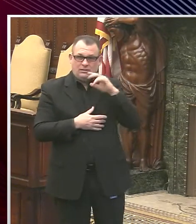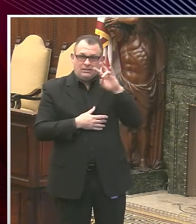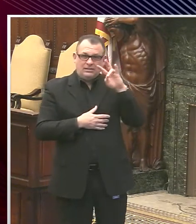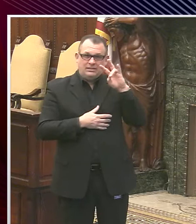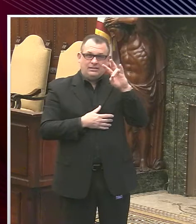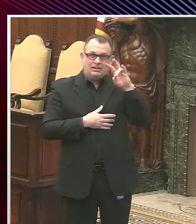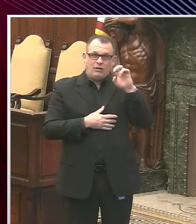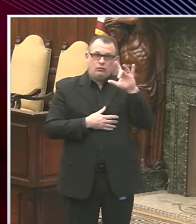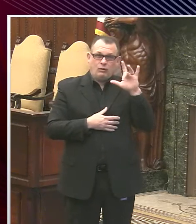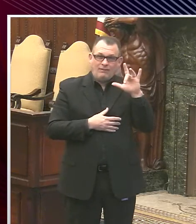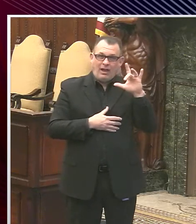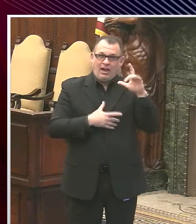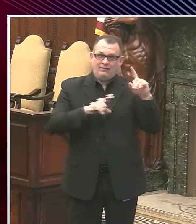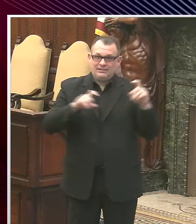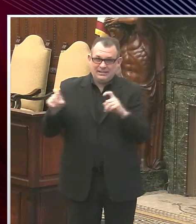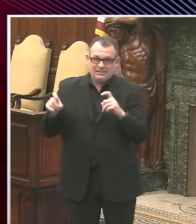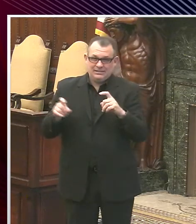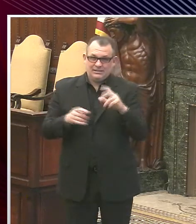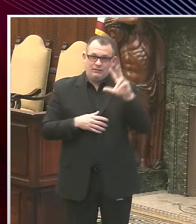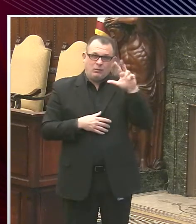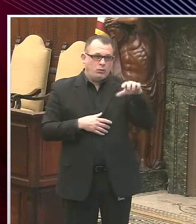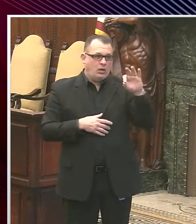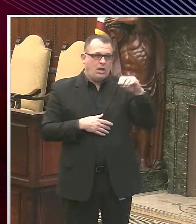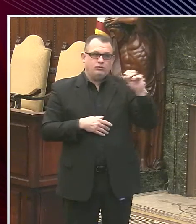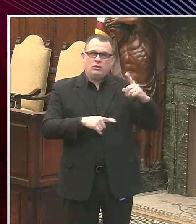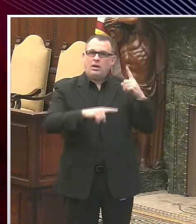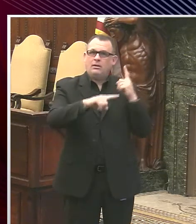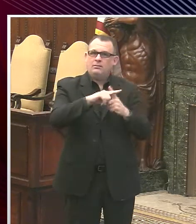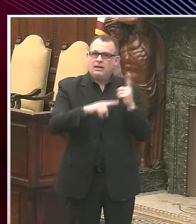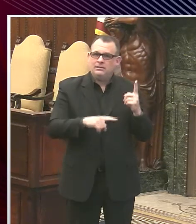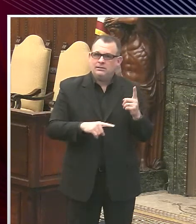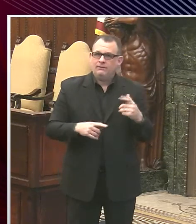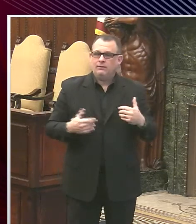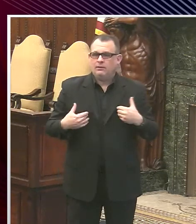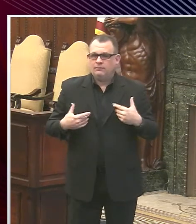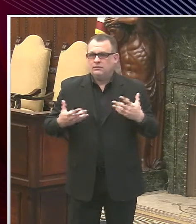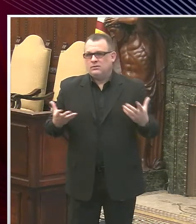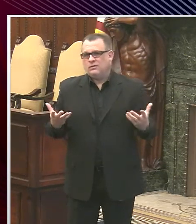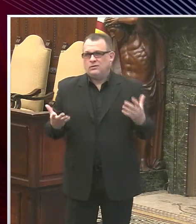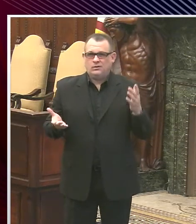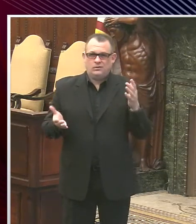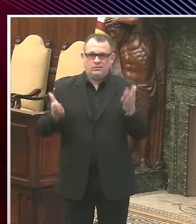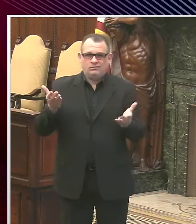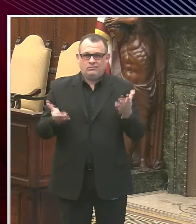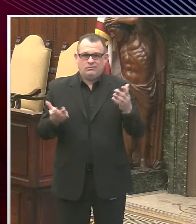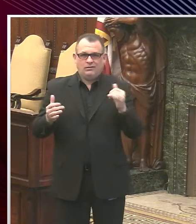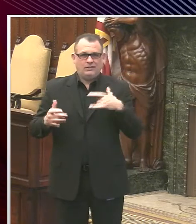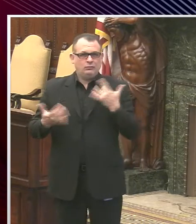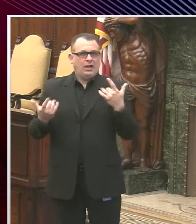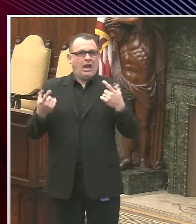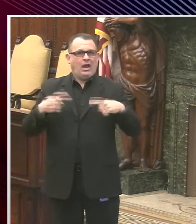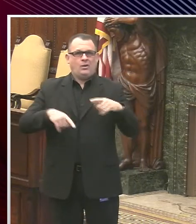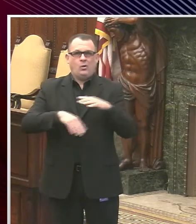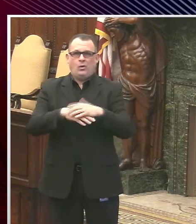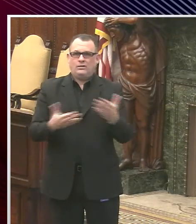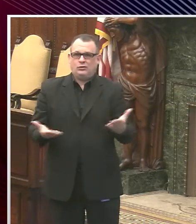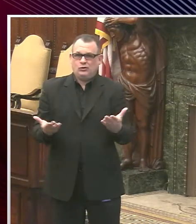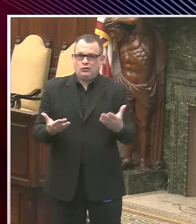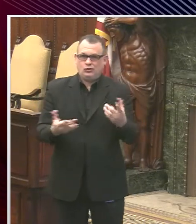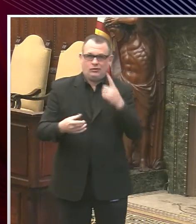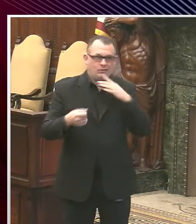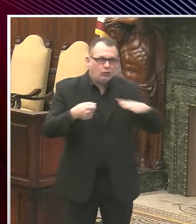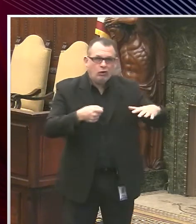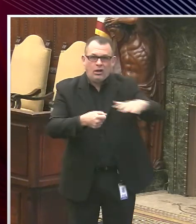per day, and 3.9% of the tests were positive. So that's where we are in Philadelphia. And around us, our case counts are